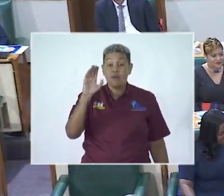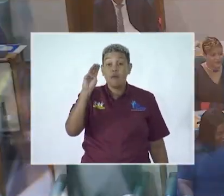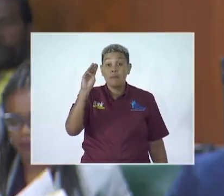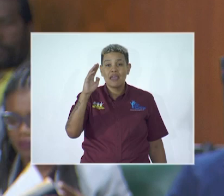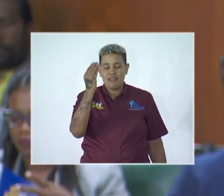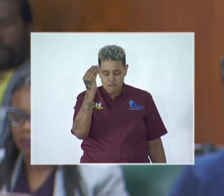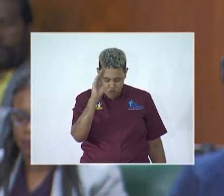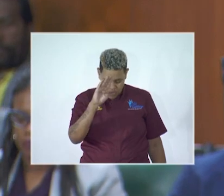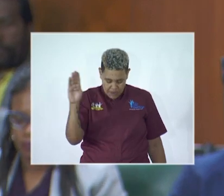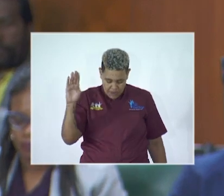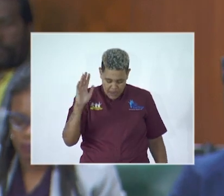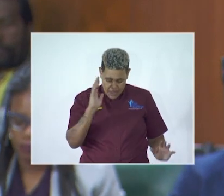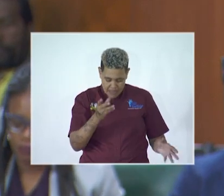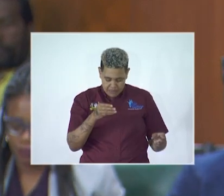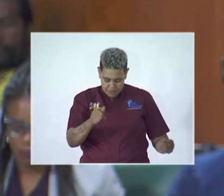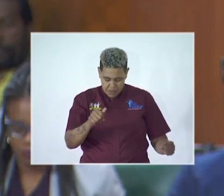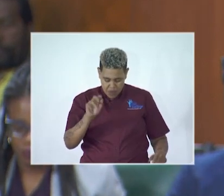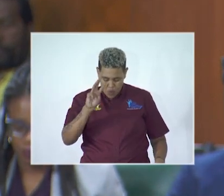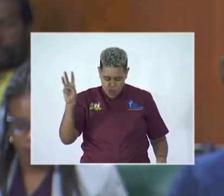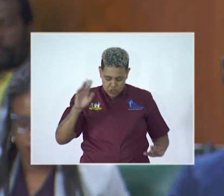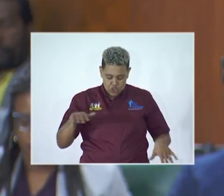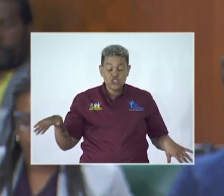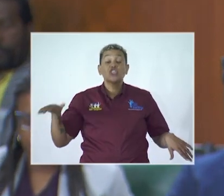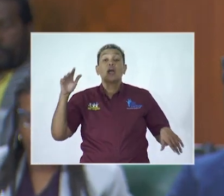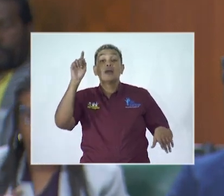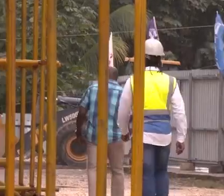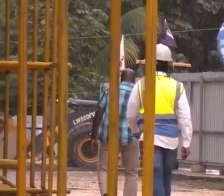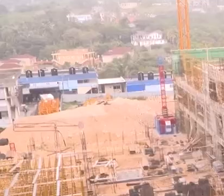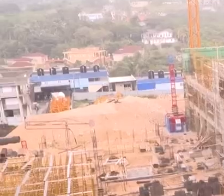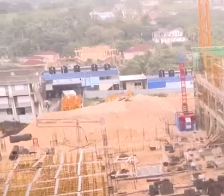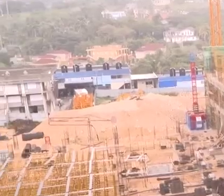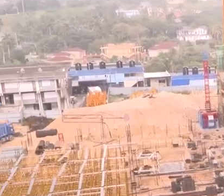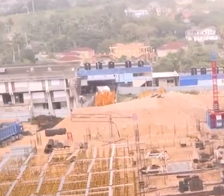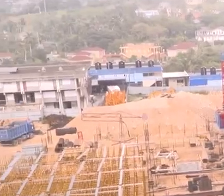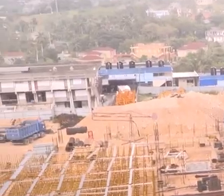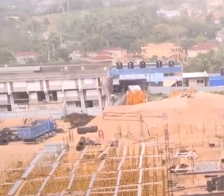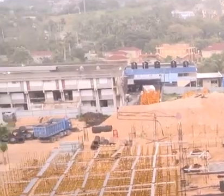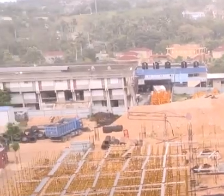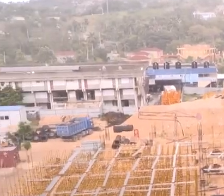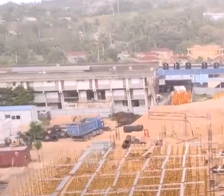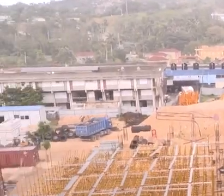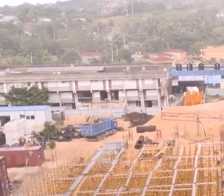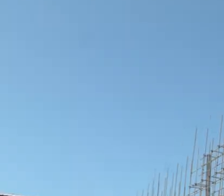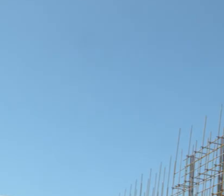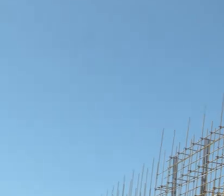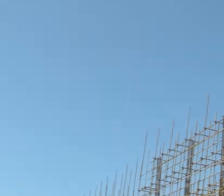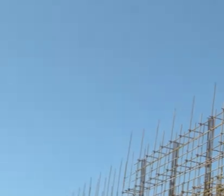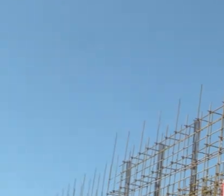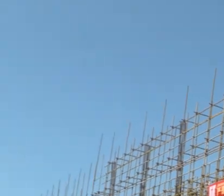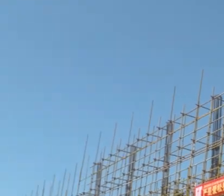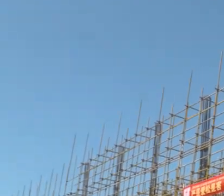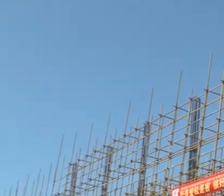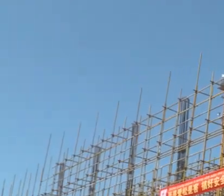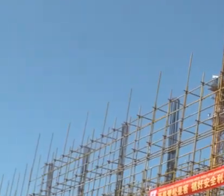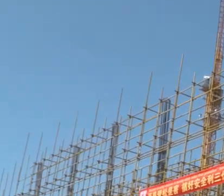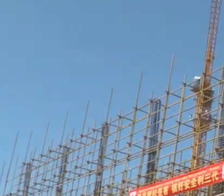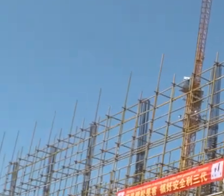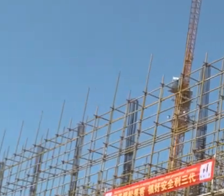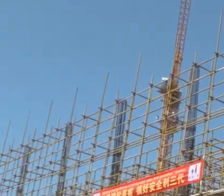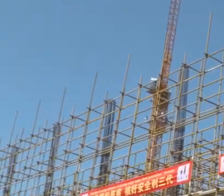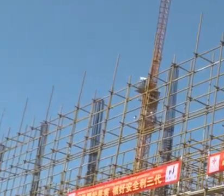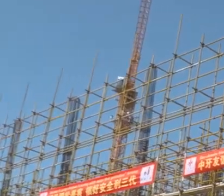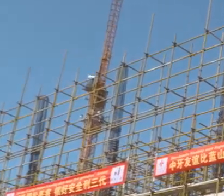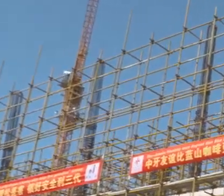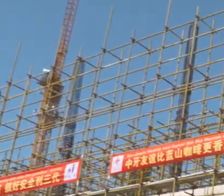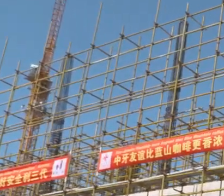Tufton said this included the 250-bed Western Child and Adolescent Hospital that has advanced to the fifth floor.